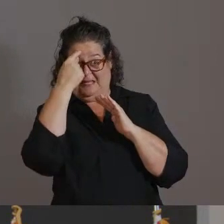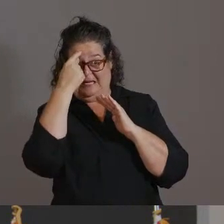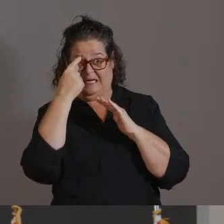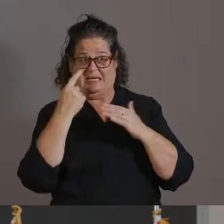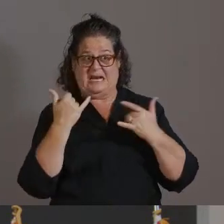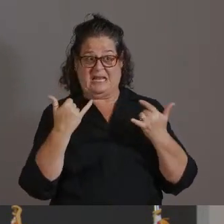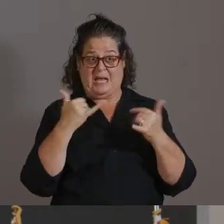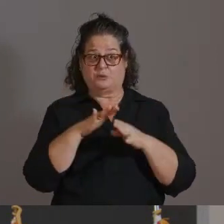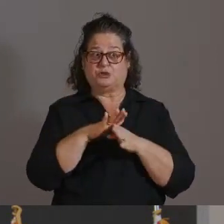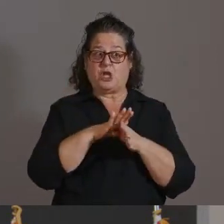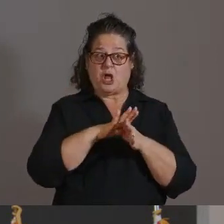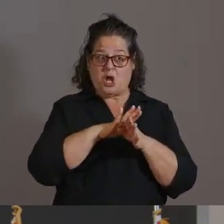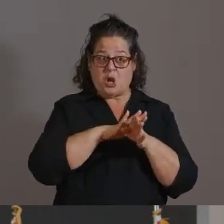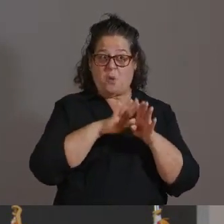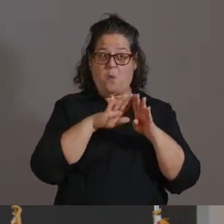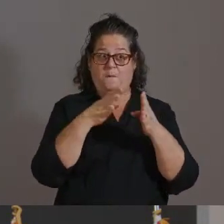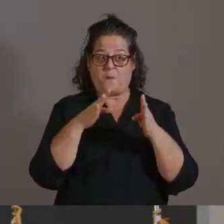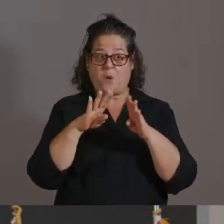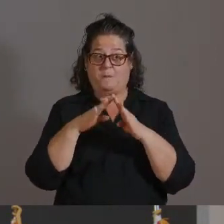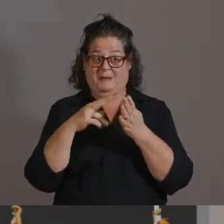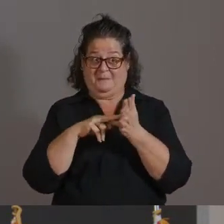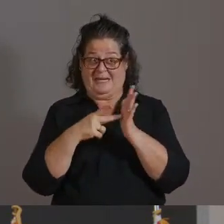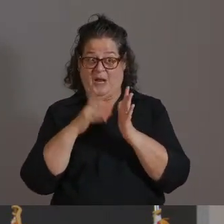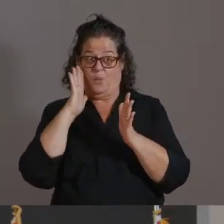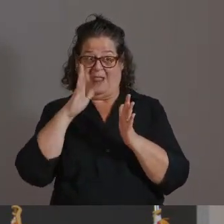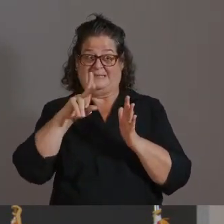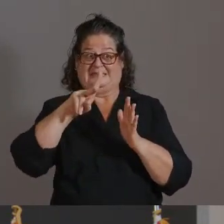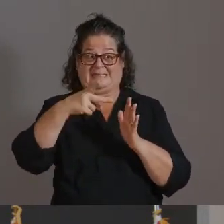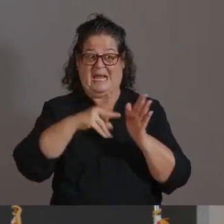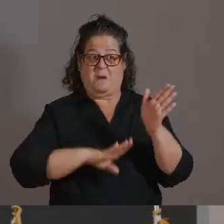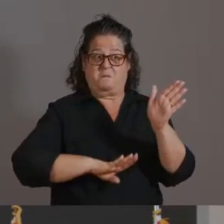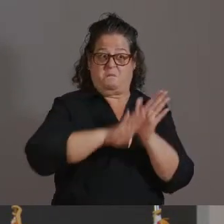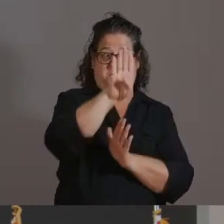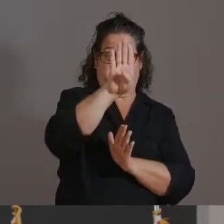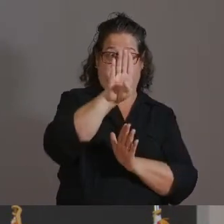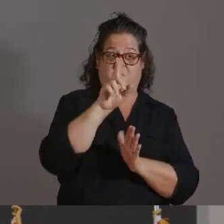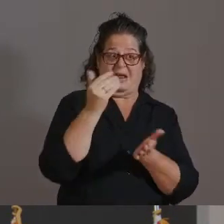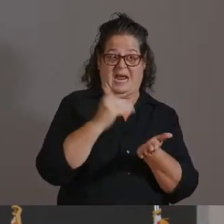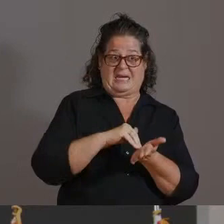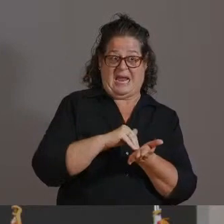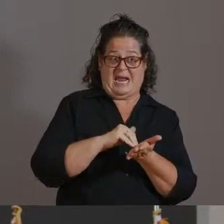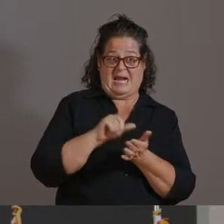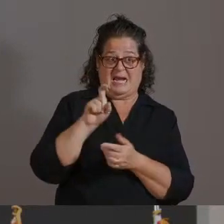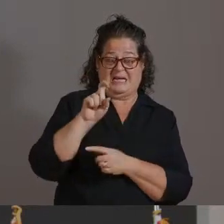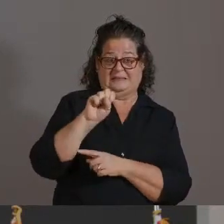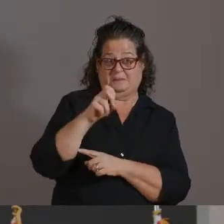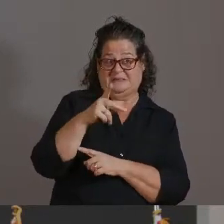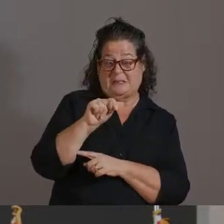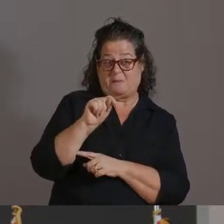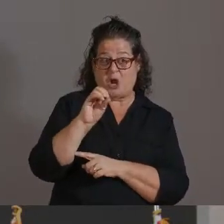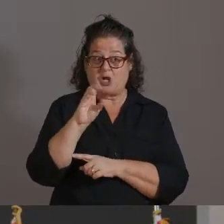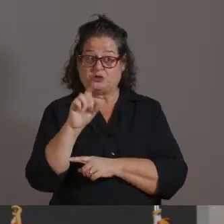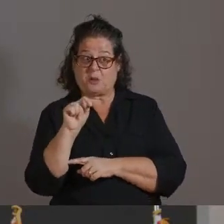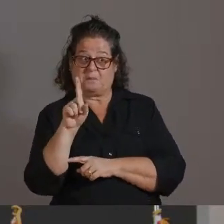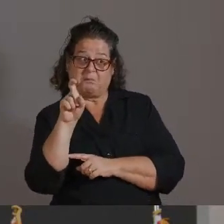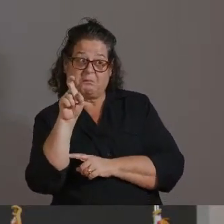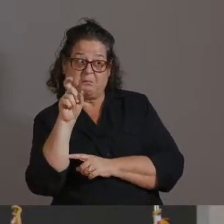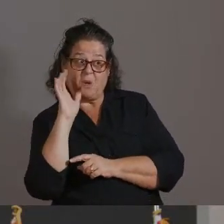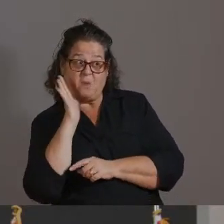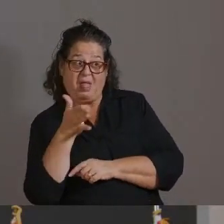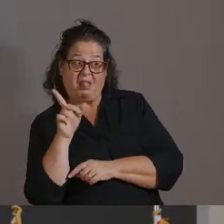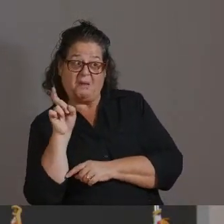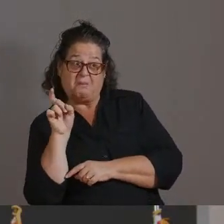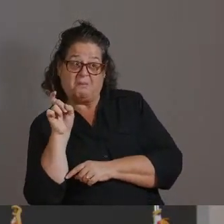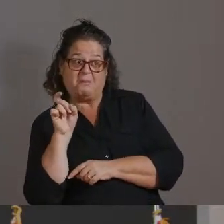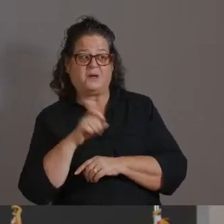a second spike is still on the way in September and October? So we don't know,